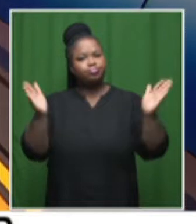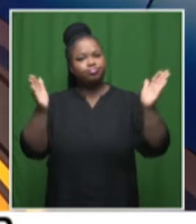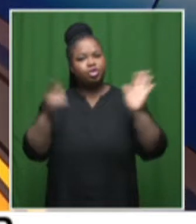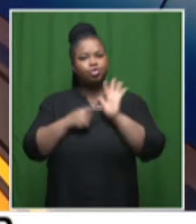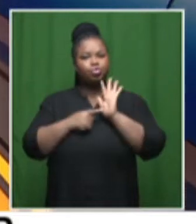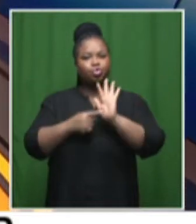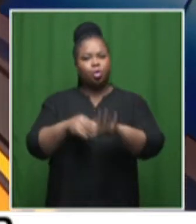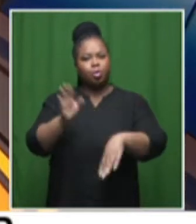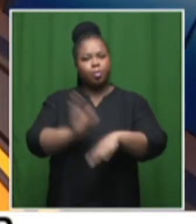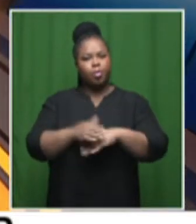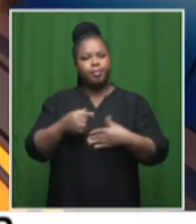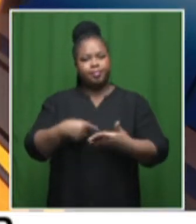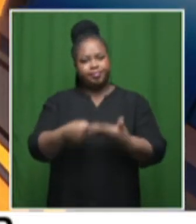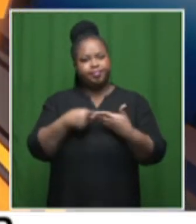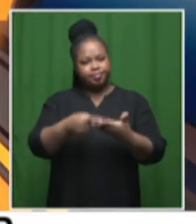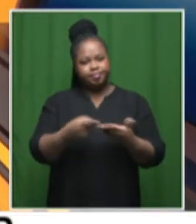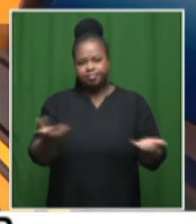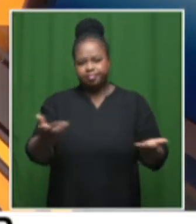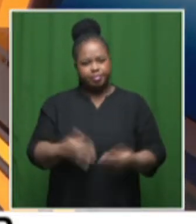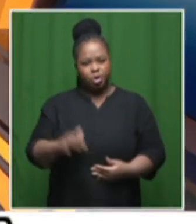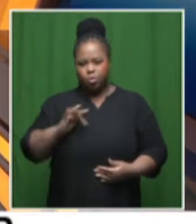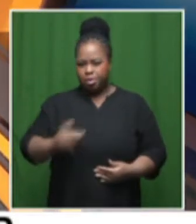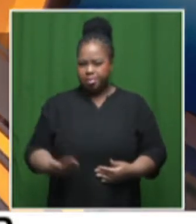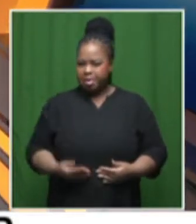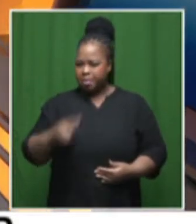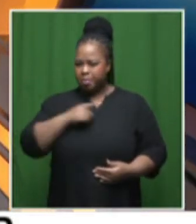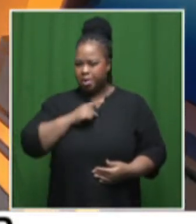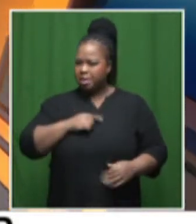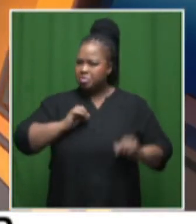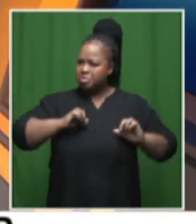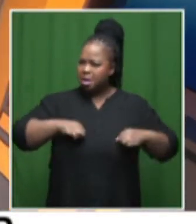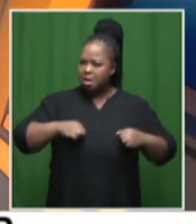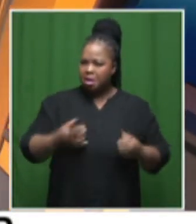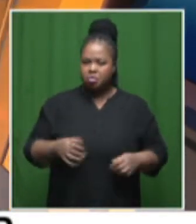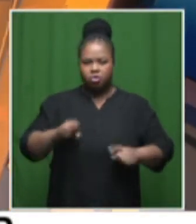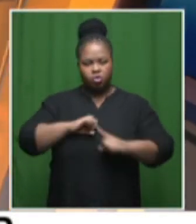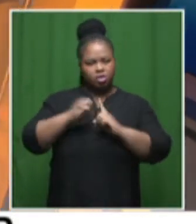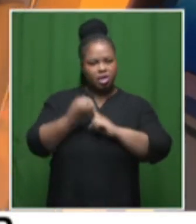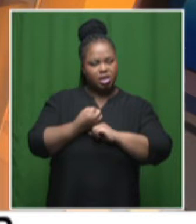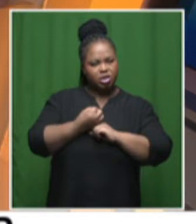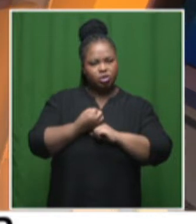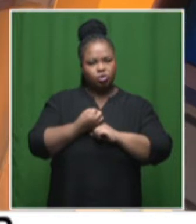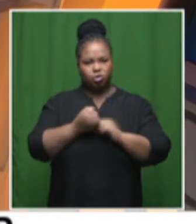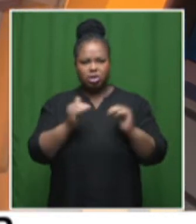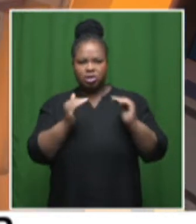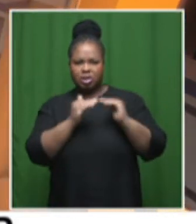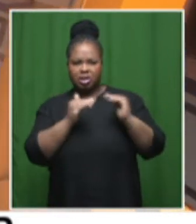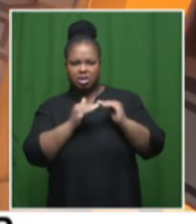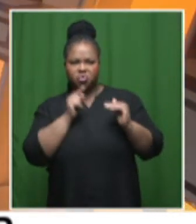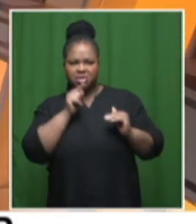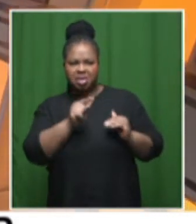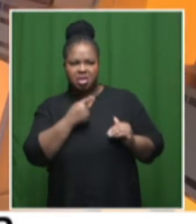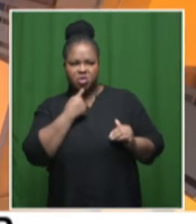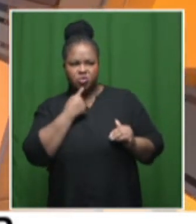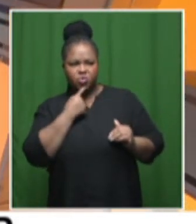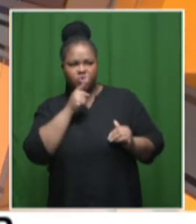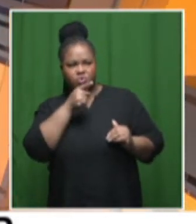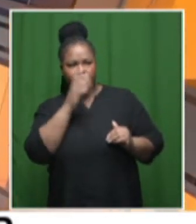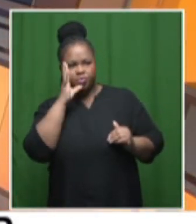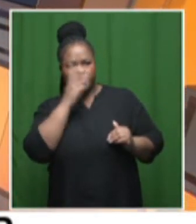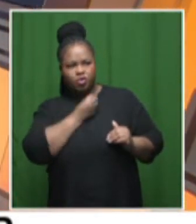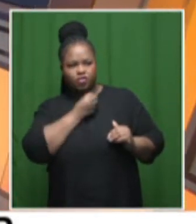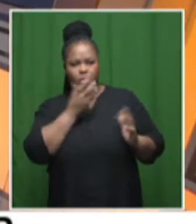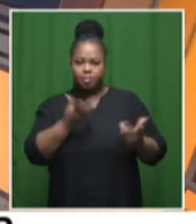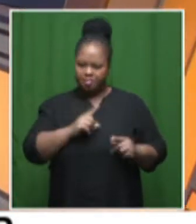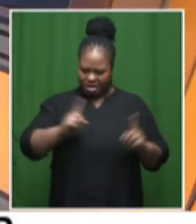with regards to why women allow themselves or allow society to set the standards of beauty for them, yet it's supposed to be